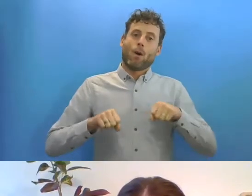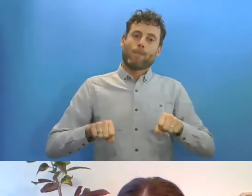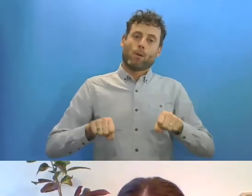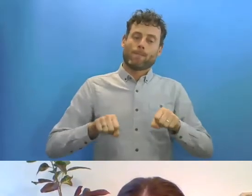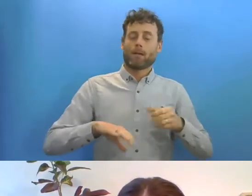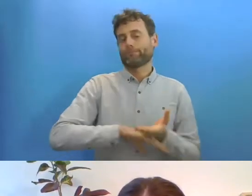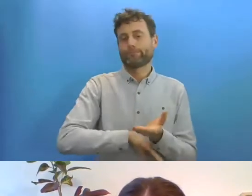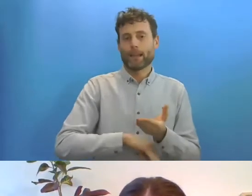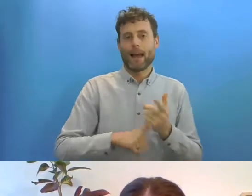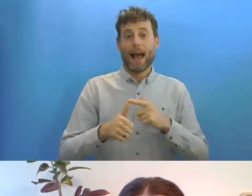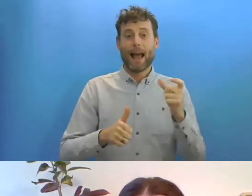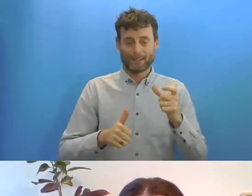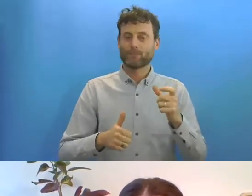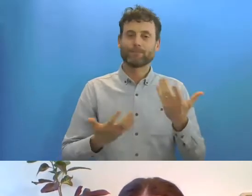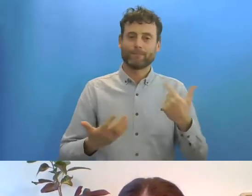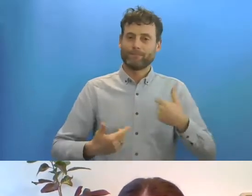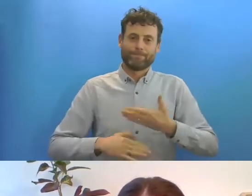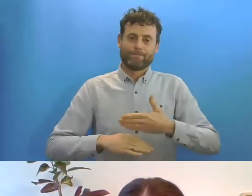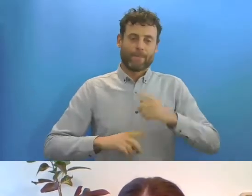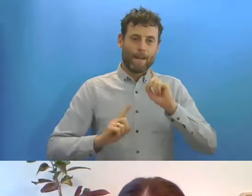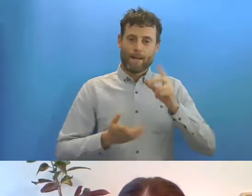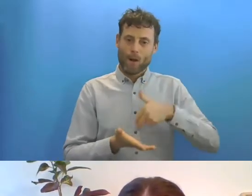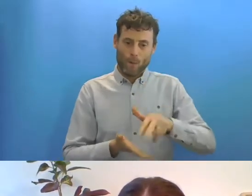Married and father to 3.